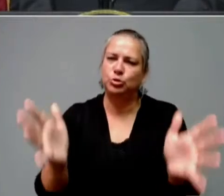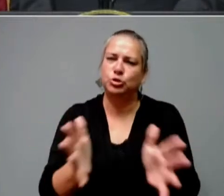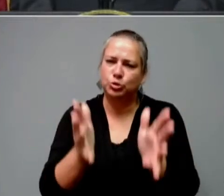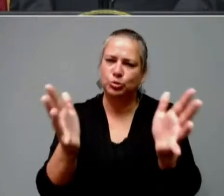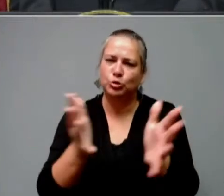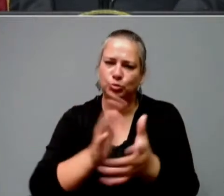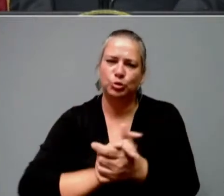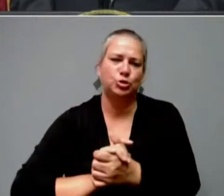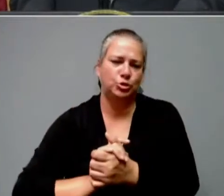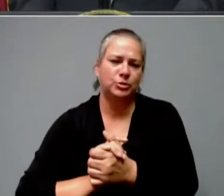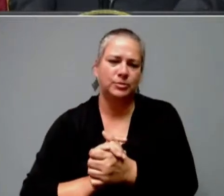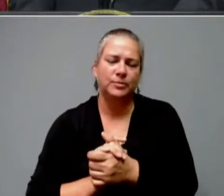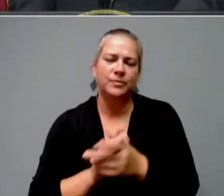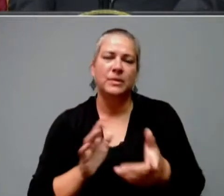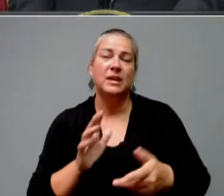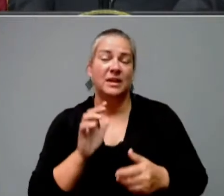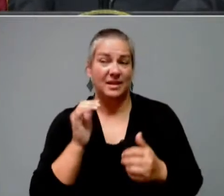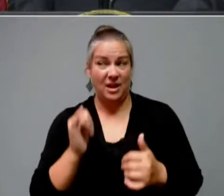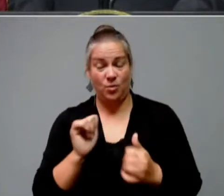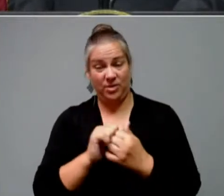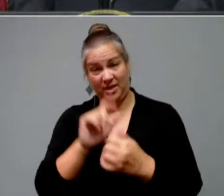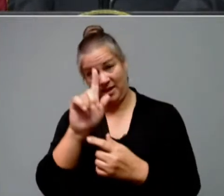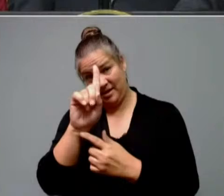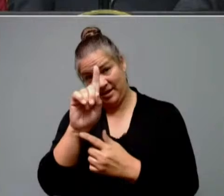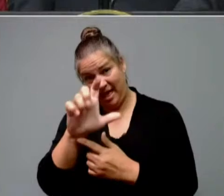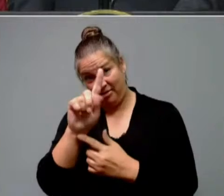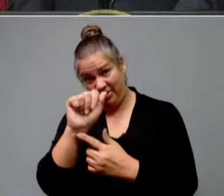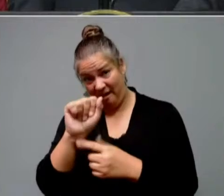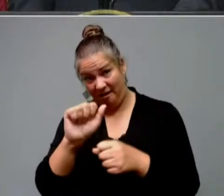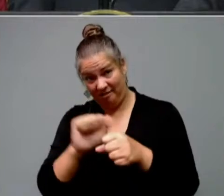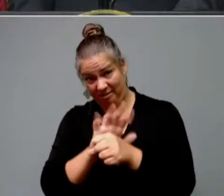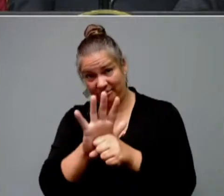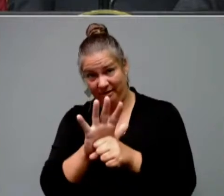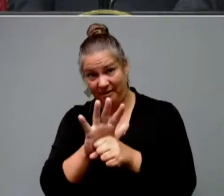the Delta variant, if you are not in the blue,